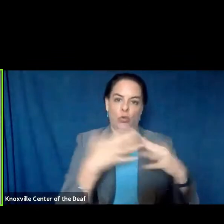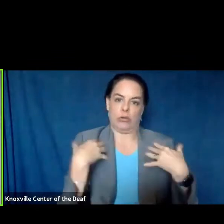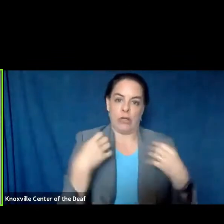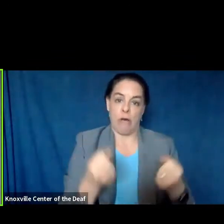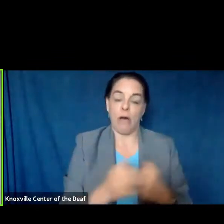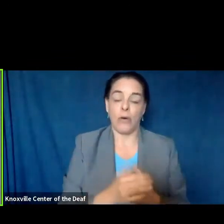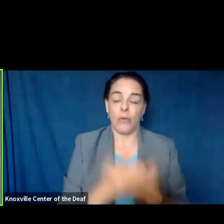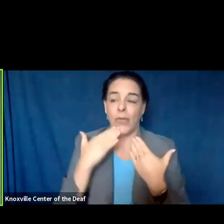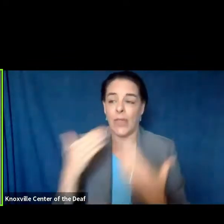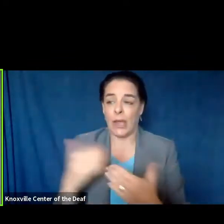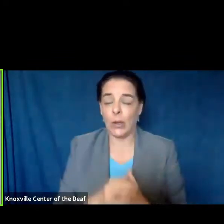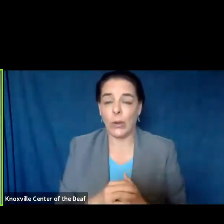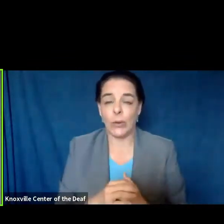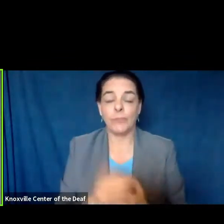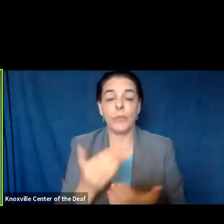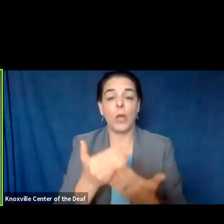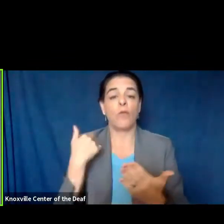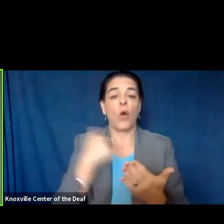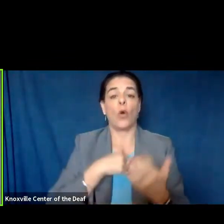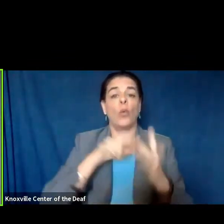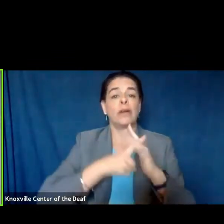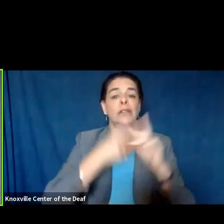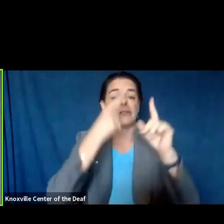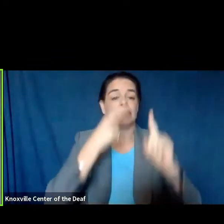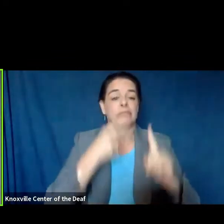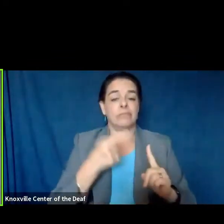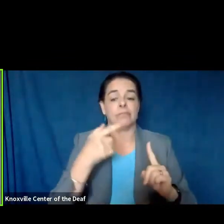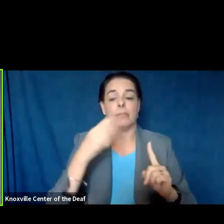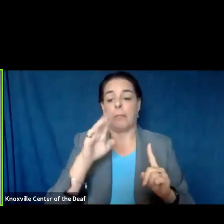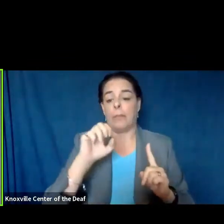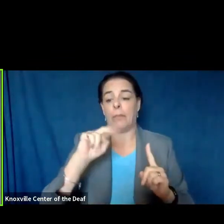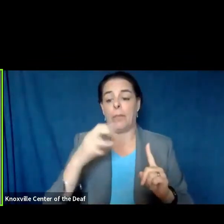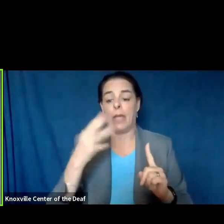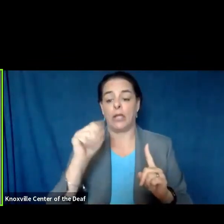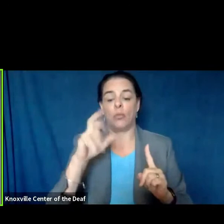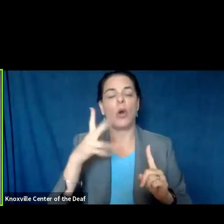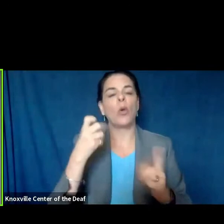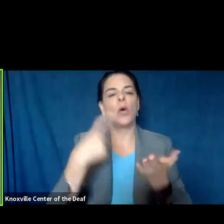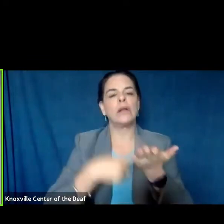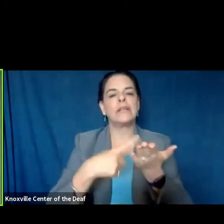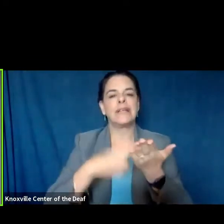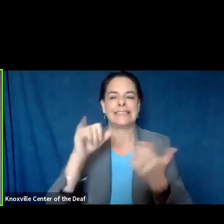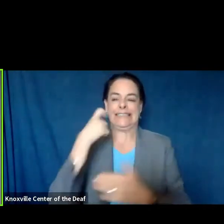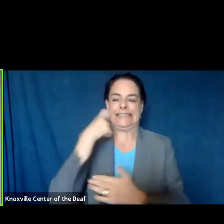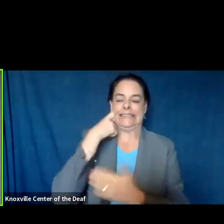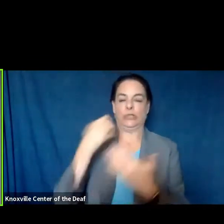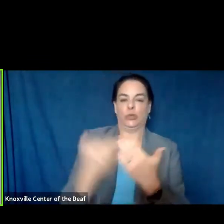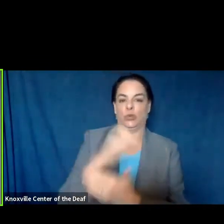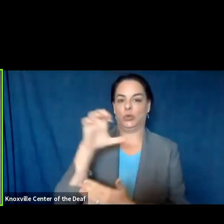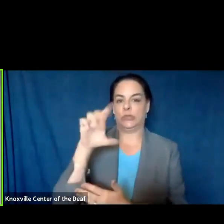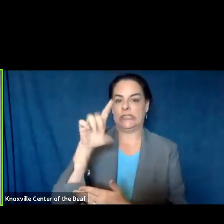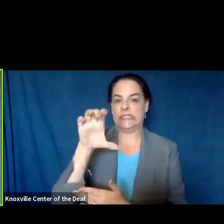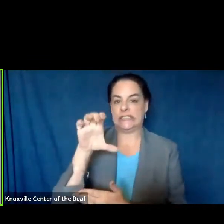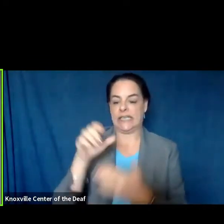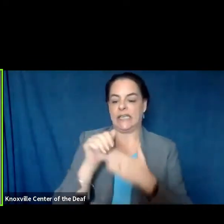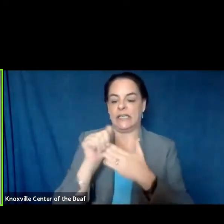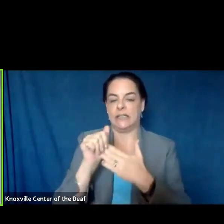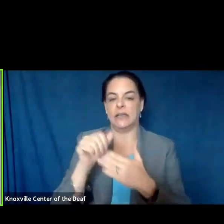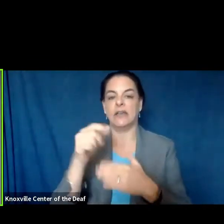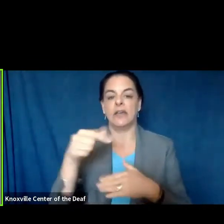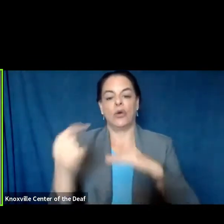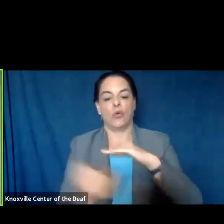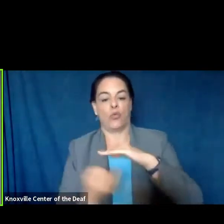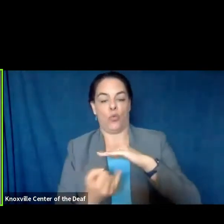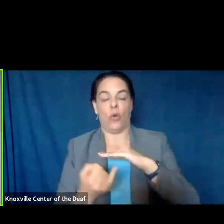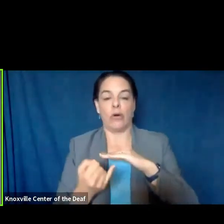into the benchmarks, we want to discuss alternative options to CDC's quarantine guidance that just came out this week. This affects people